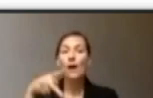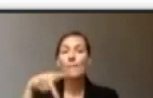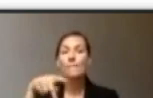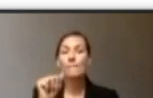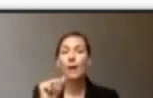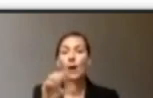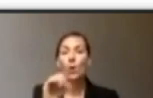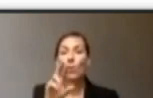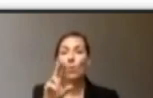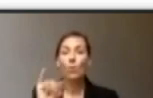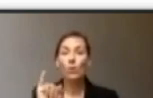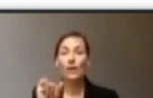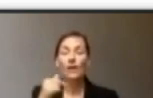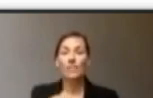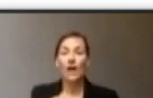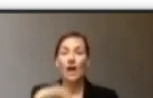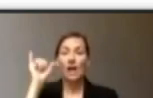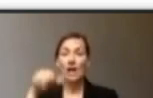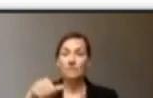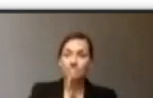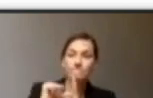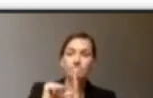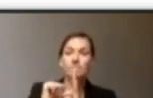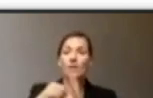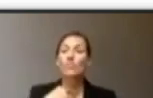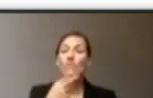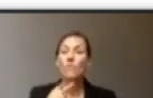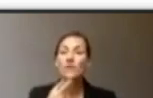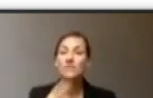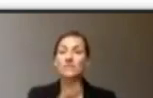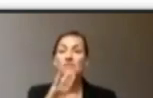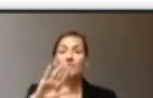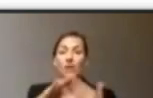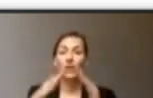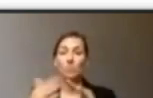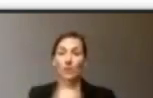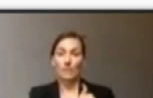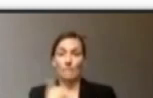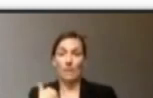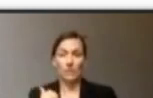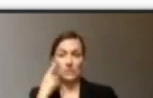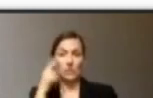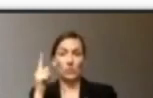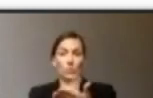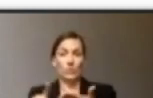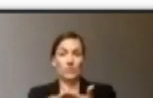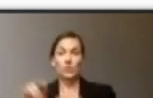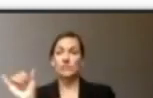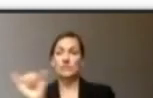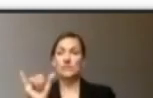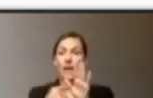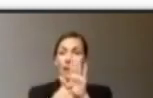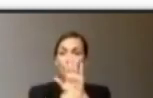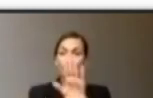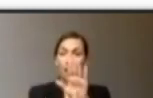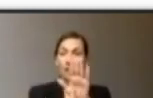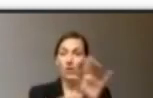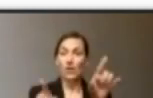to amplify the voices of patients and community members in research. And so we're using that same model we did with